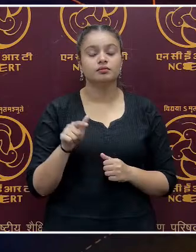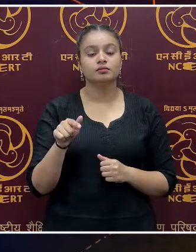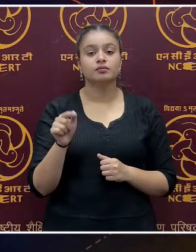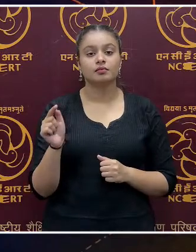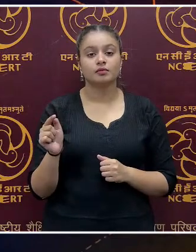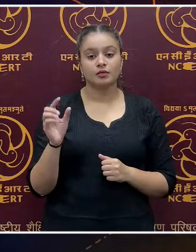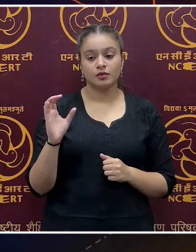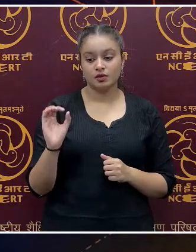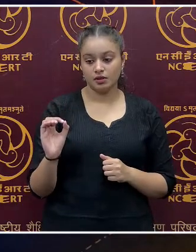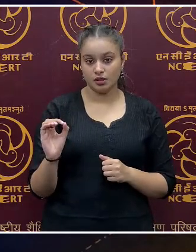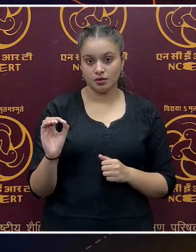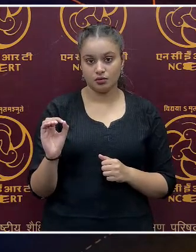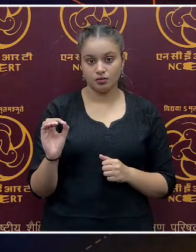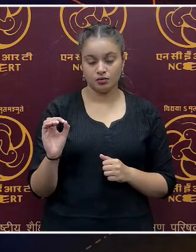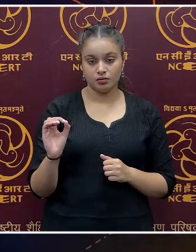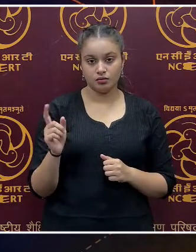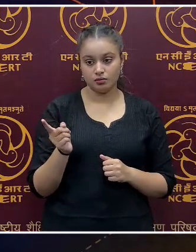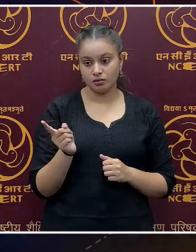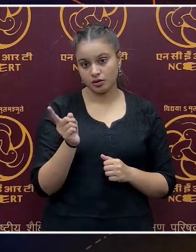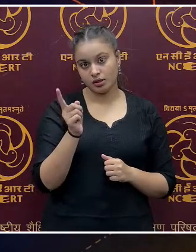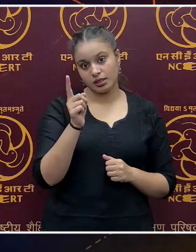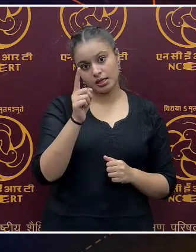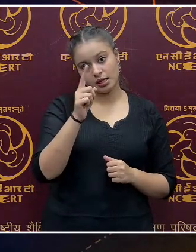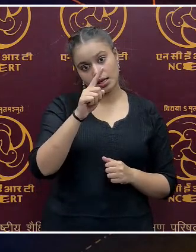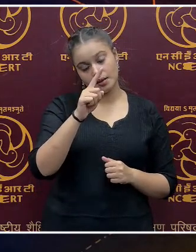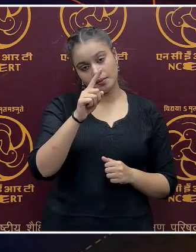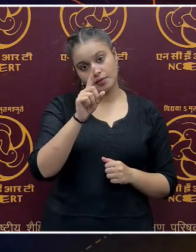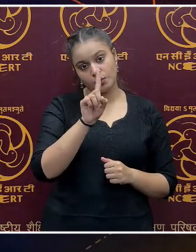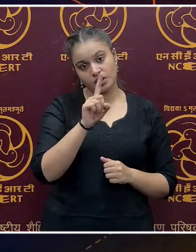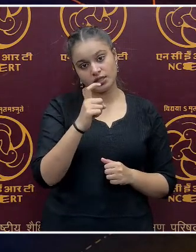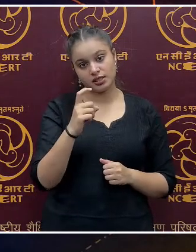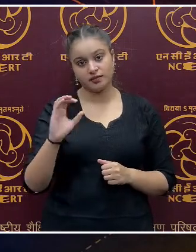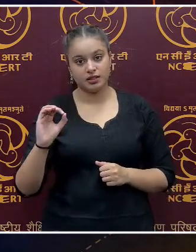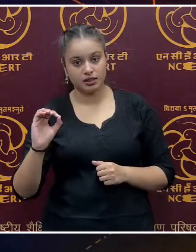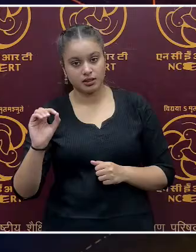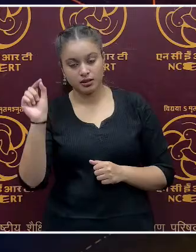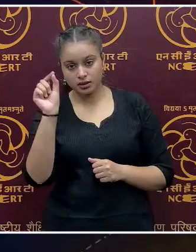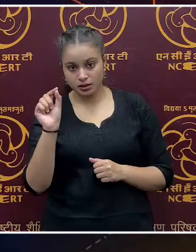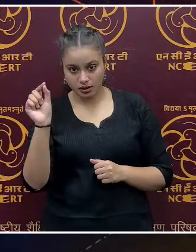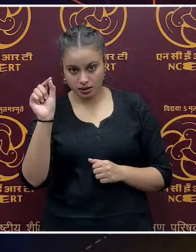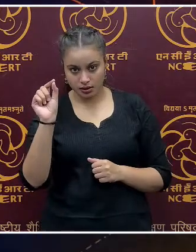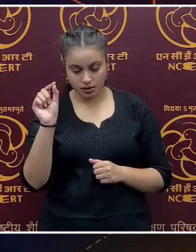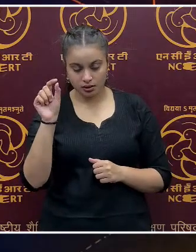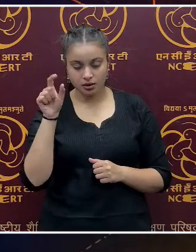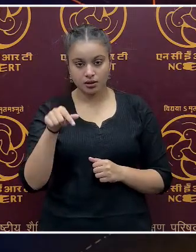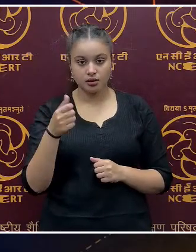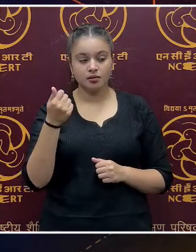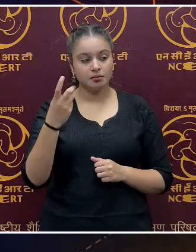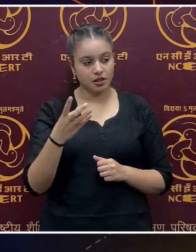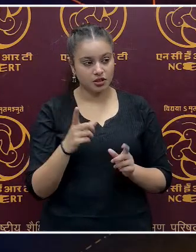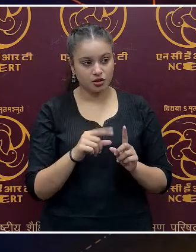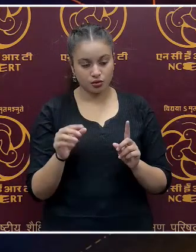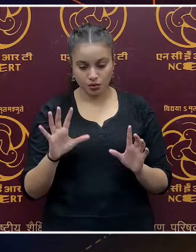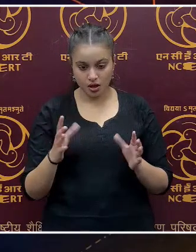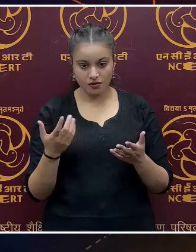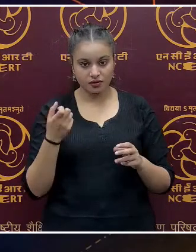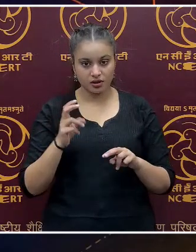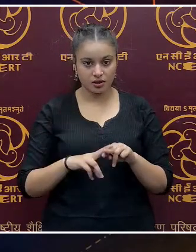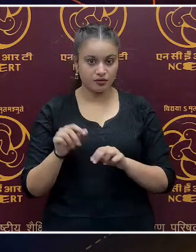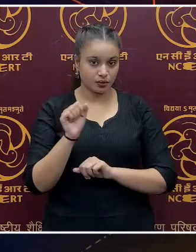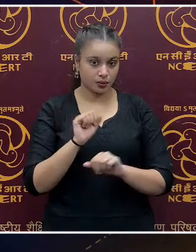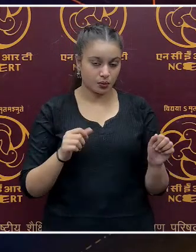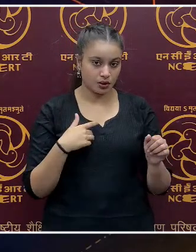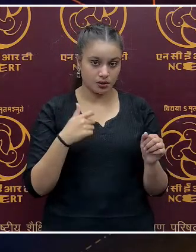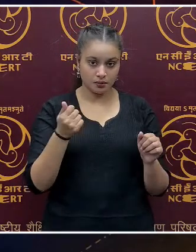this 0 degrees and up to 170 degrees. So, while measuring we have to either we have to measure